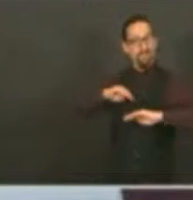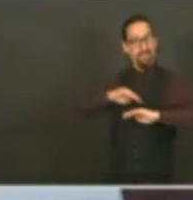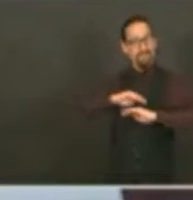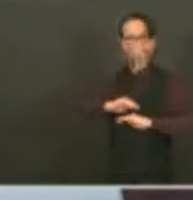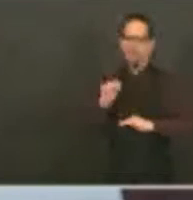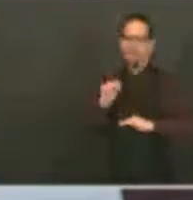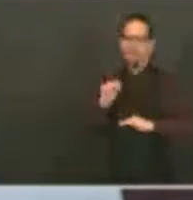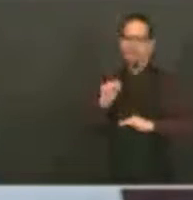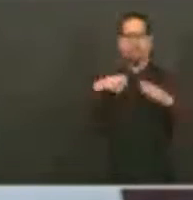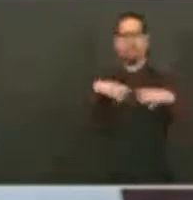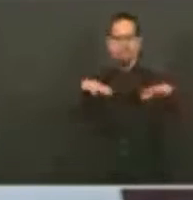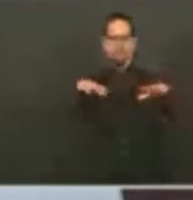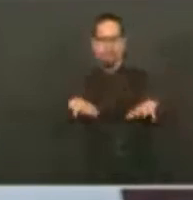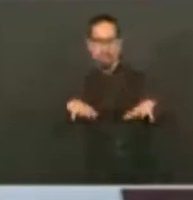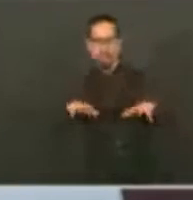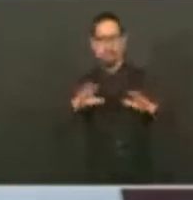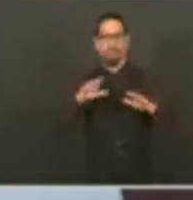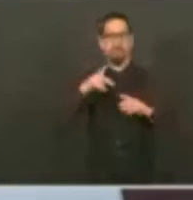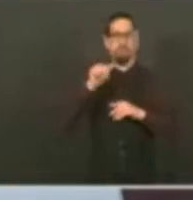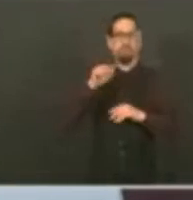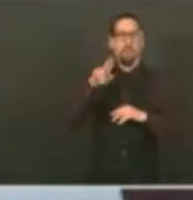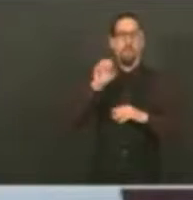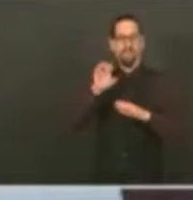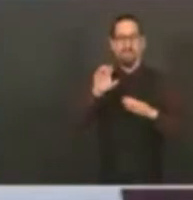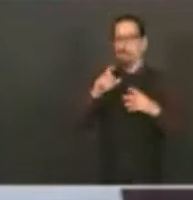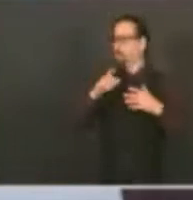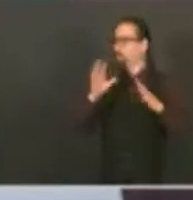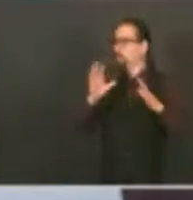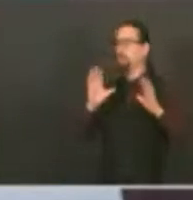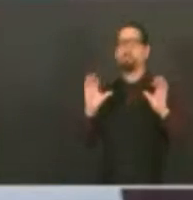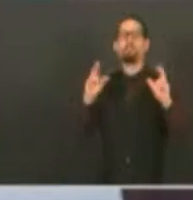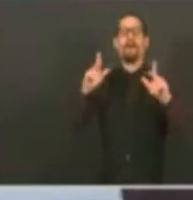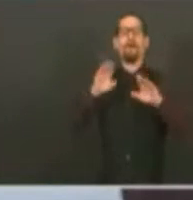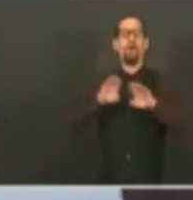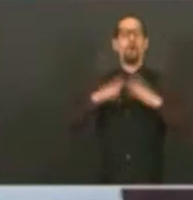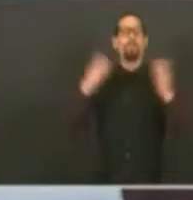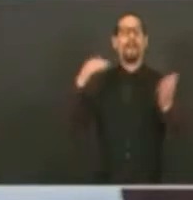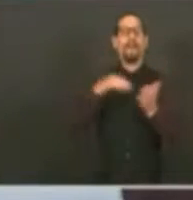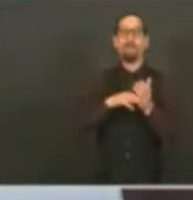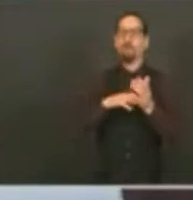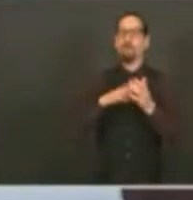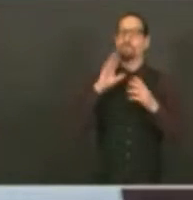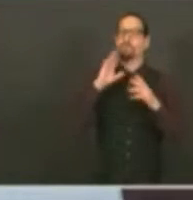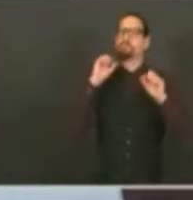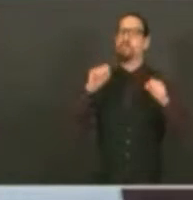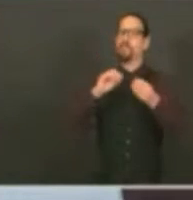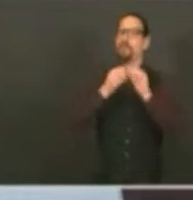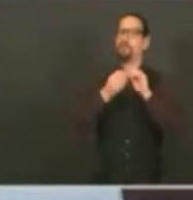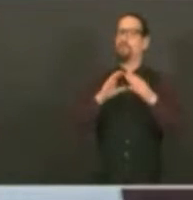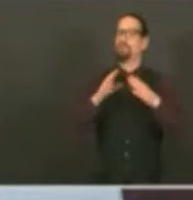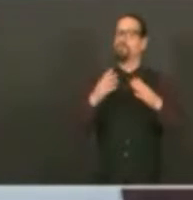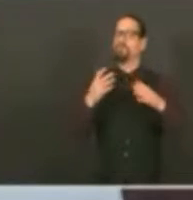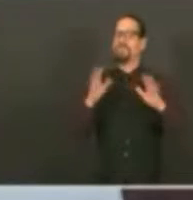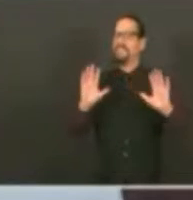see after the pause precipitous decline, a quicker decline in the data, and we're just not seeing that.